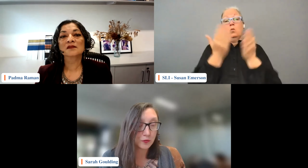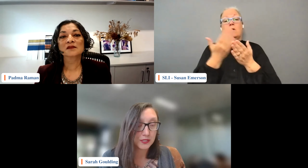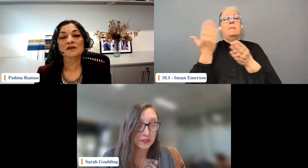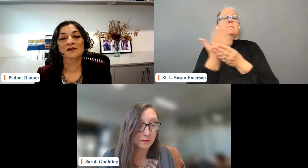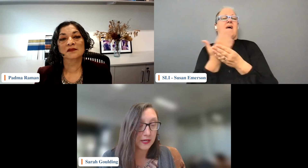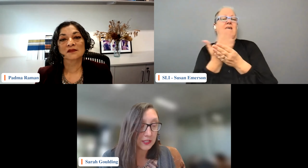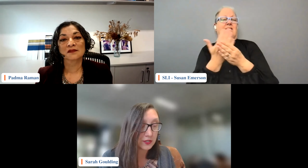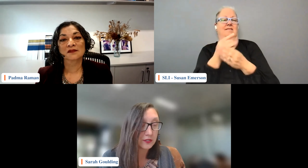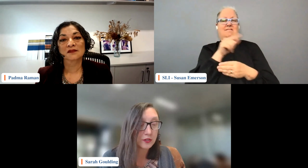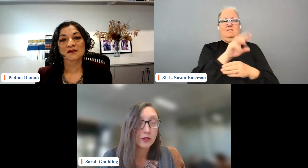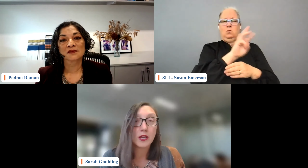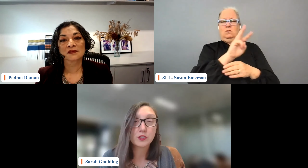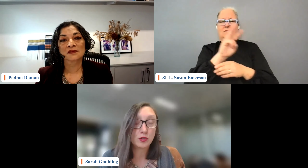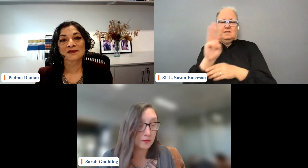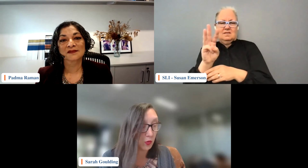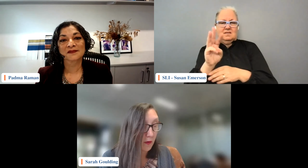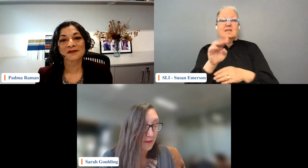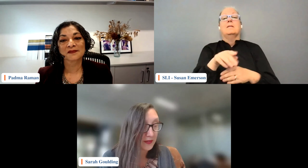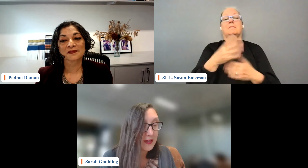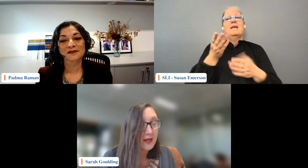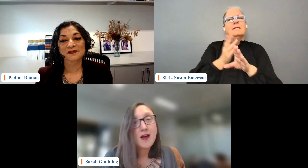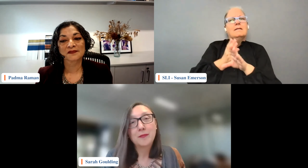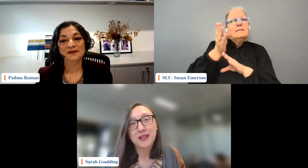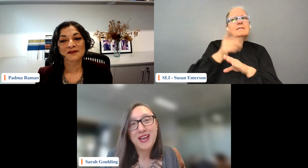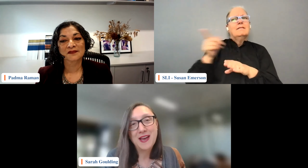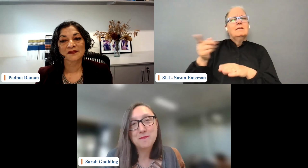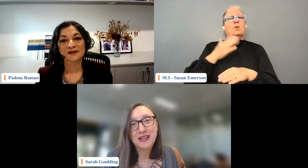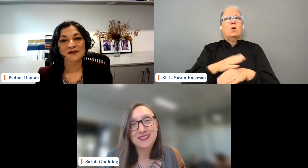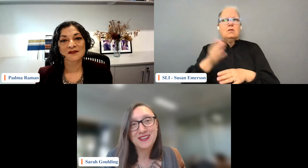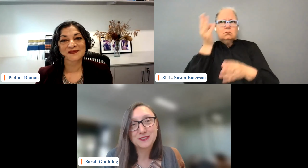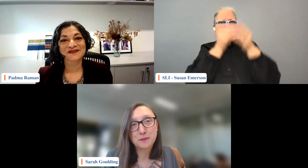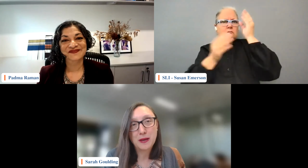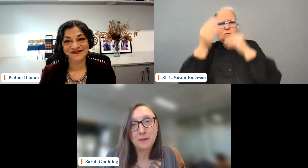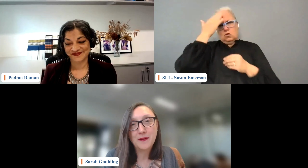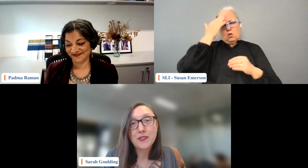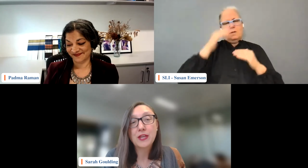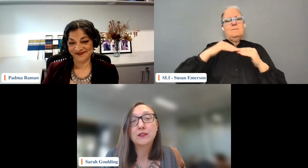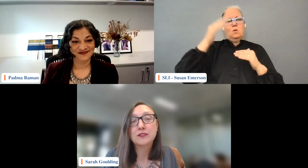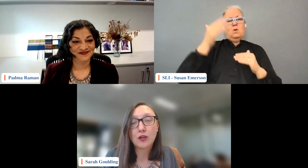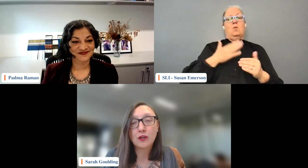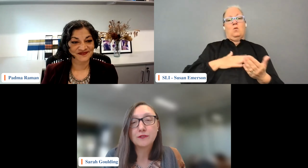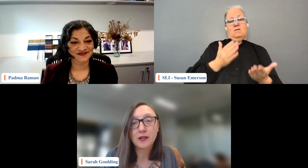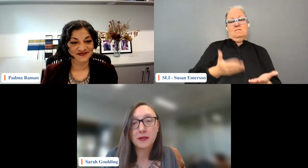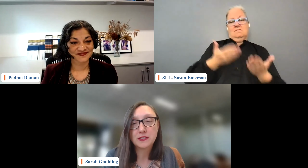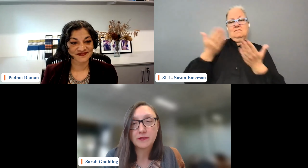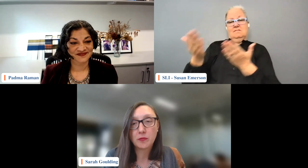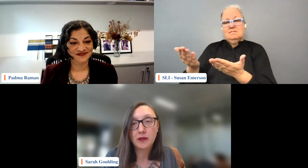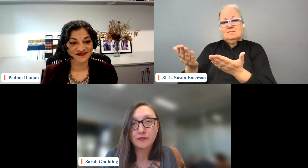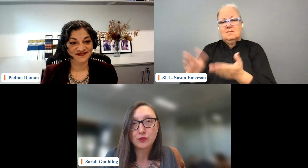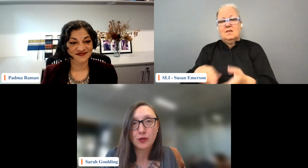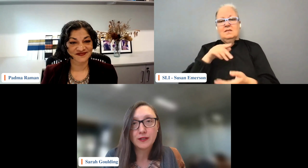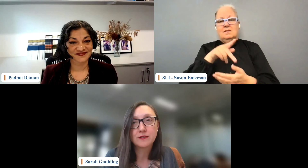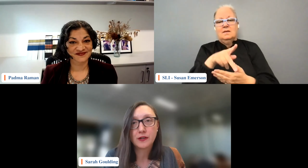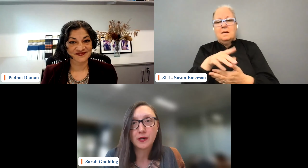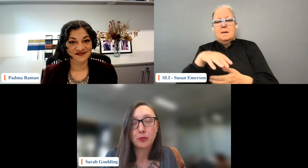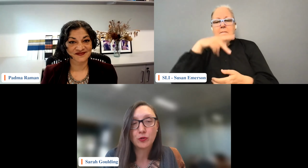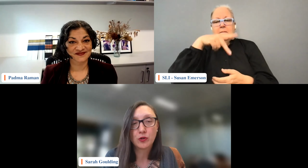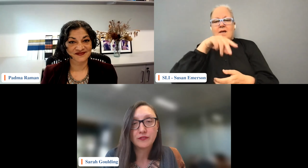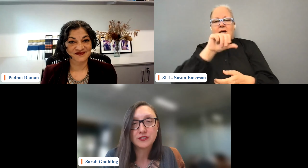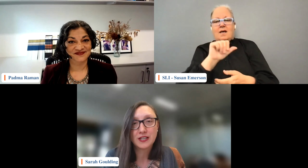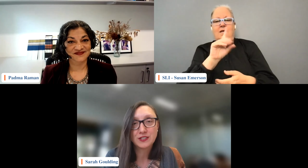for social protection practitioners who'd like to learn more. I'm going to hand back now to Padma. Thank you so very much, everyone, for joining this